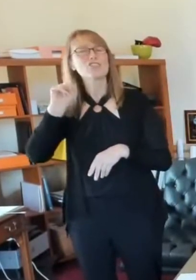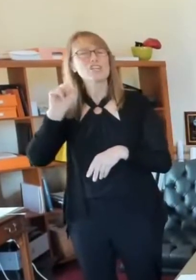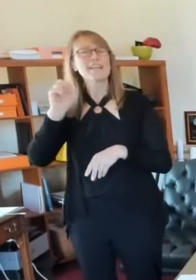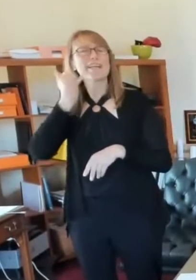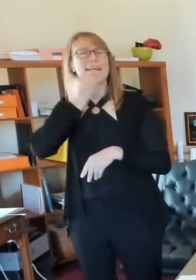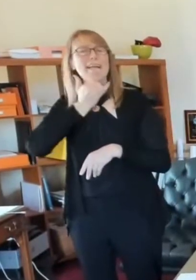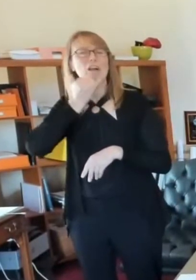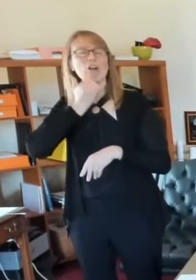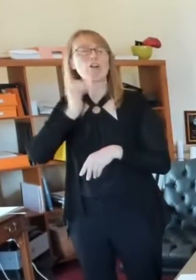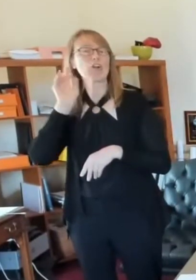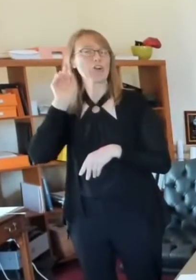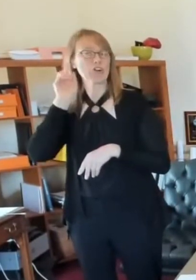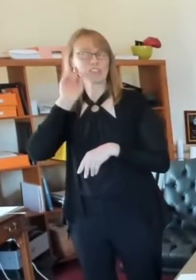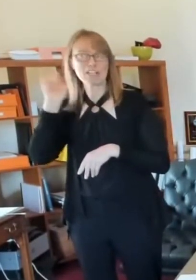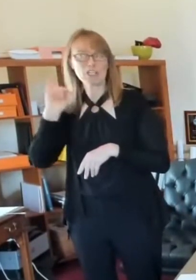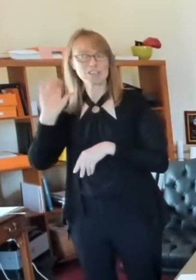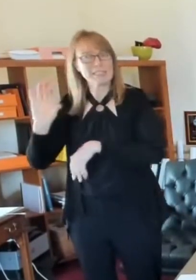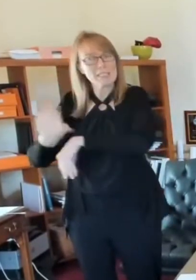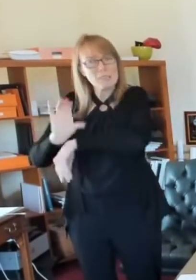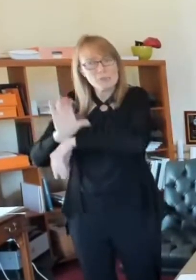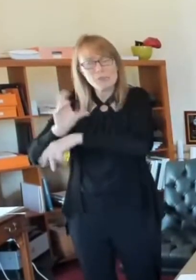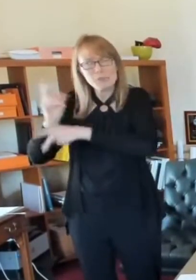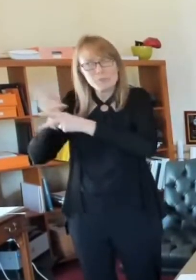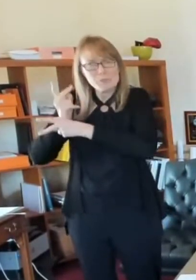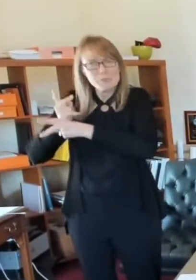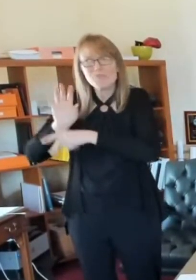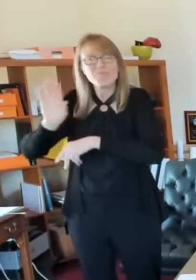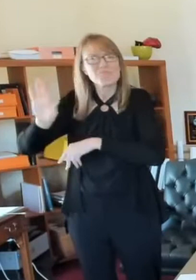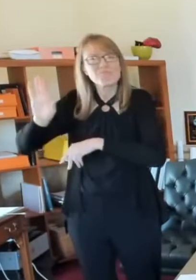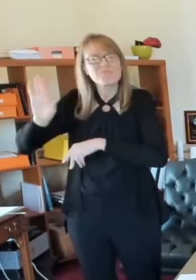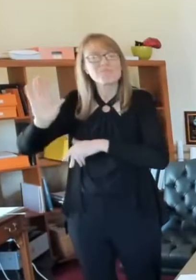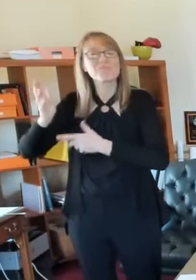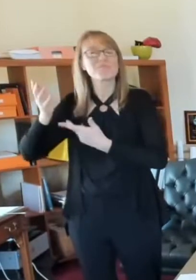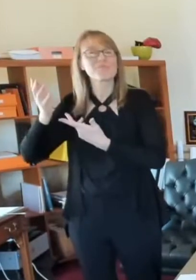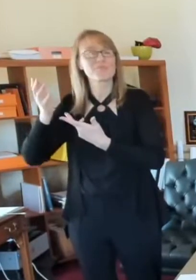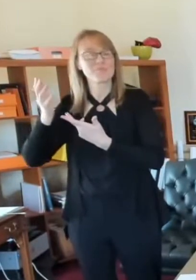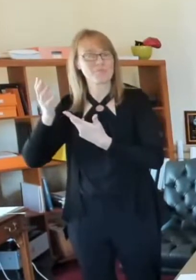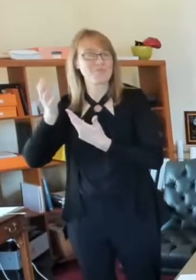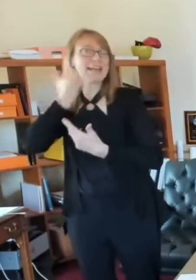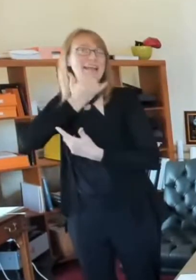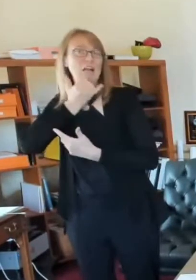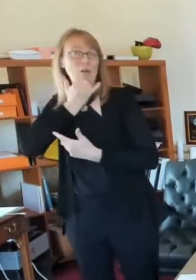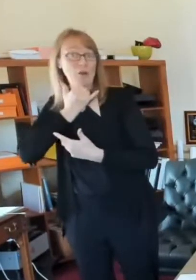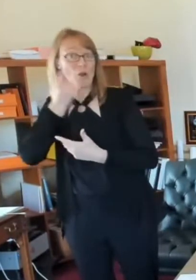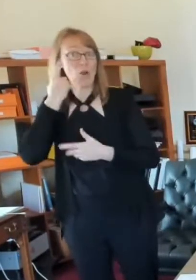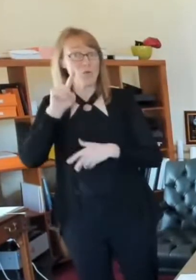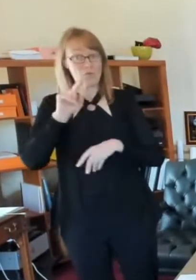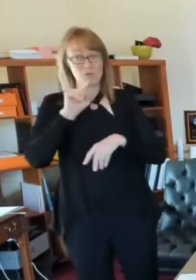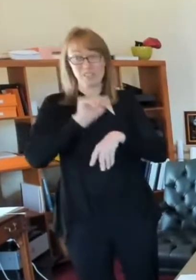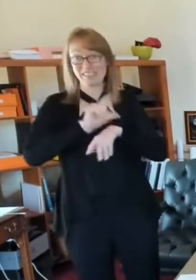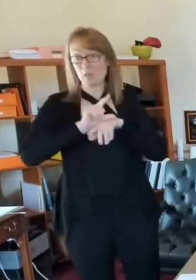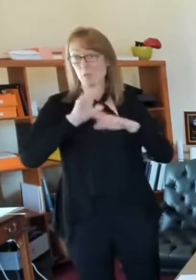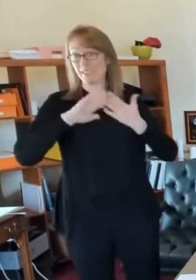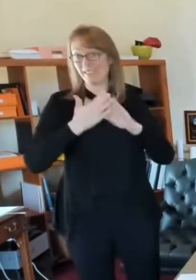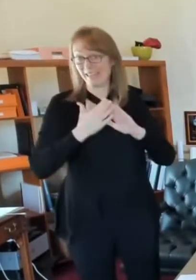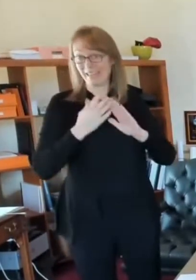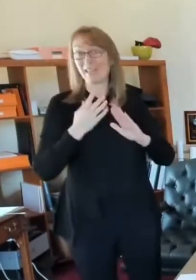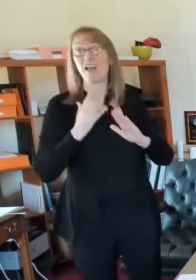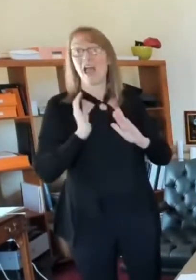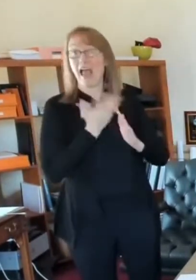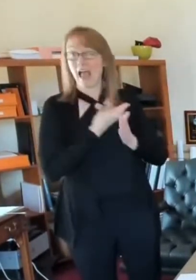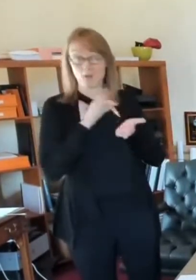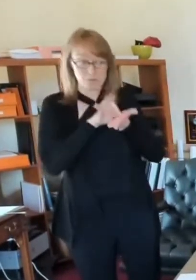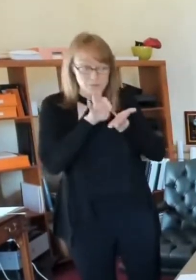computer error. For the city of St. Louis, we're confident in these numbers, and the